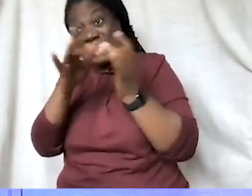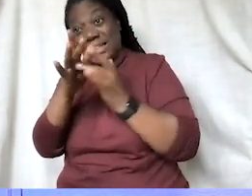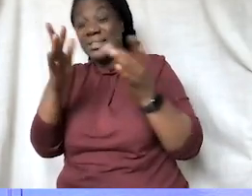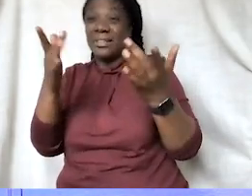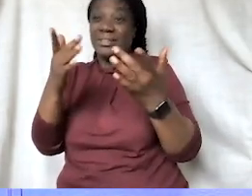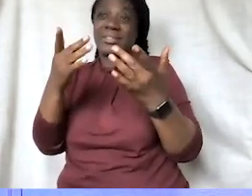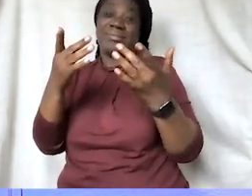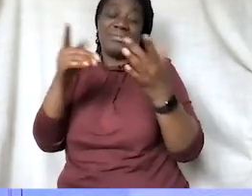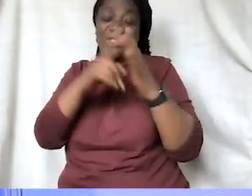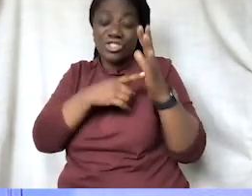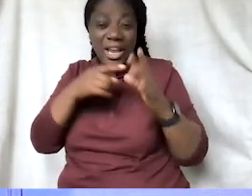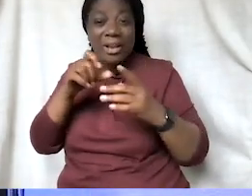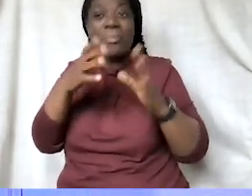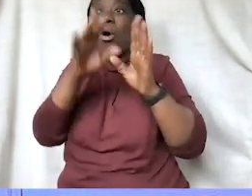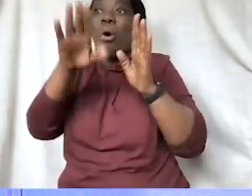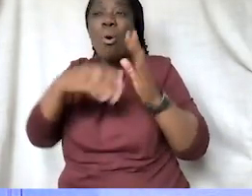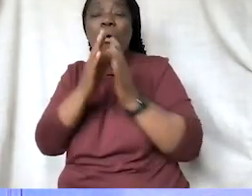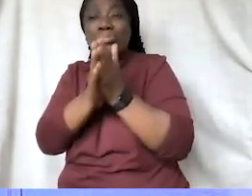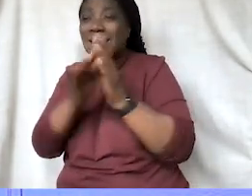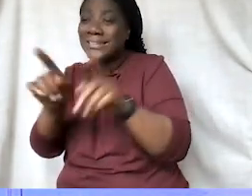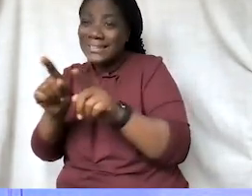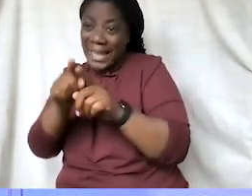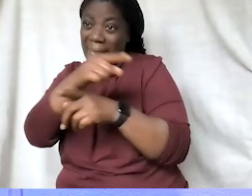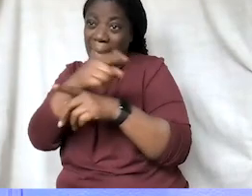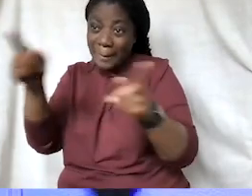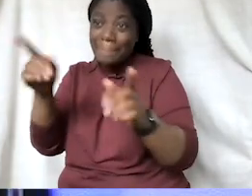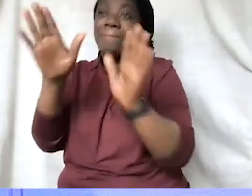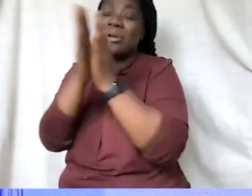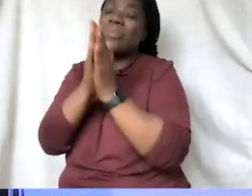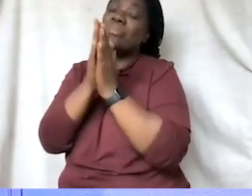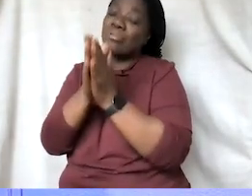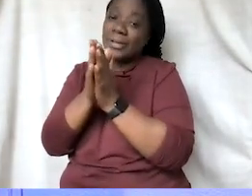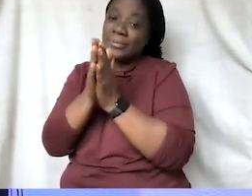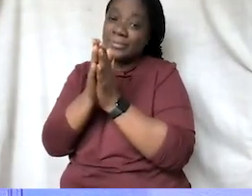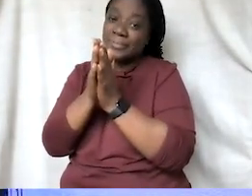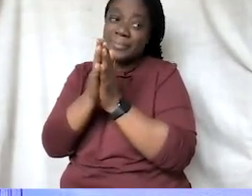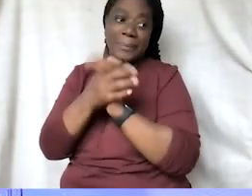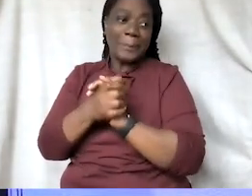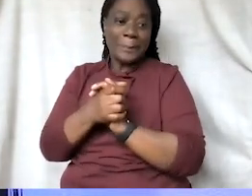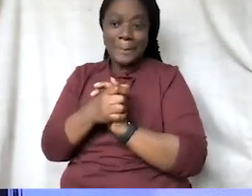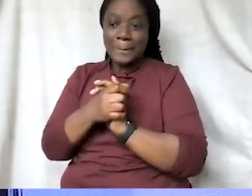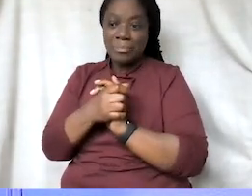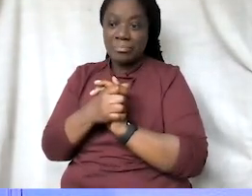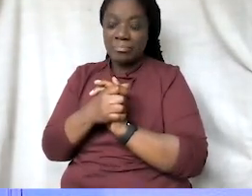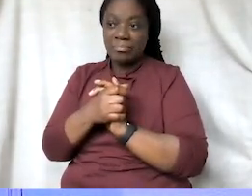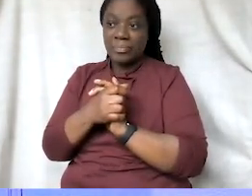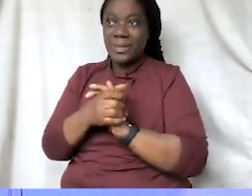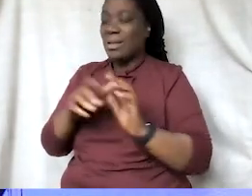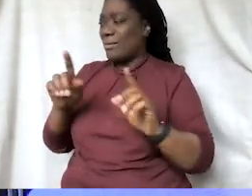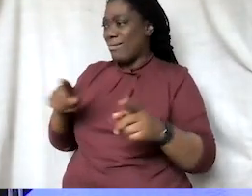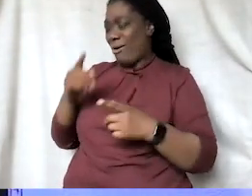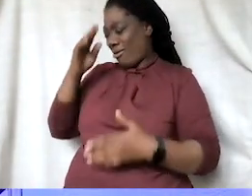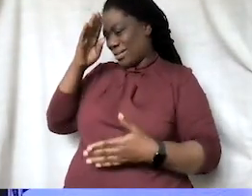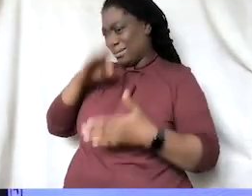can pray tonight. There is power in prayer, but you cannot experience that power unless